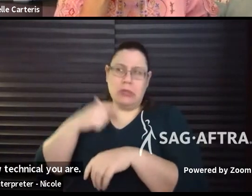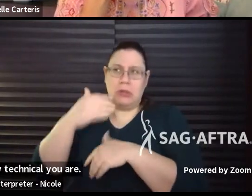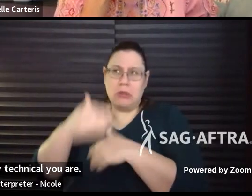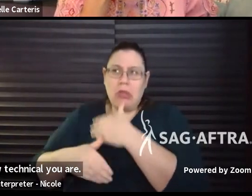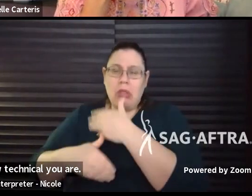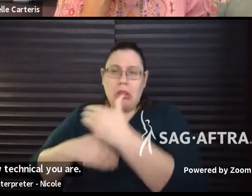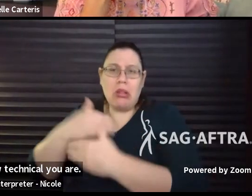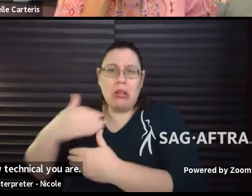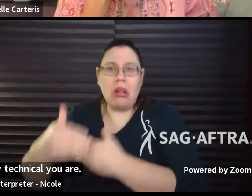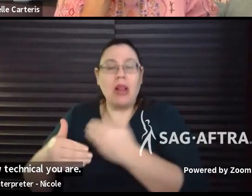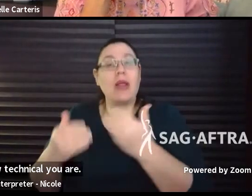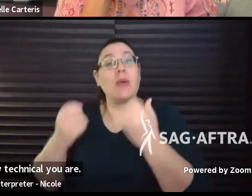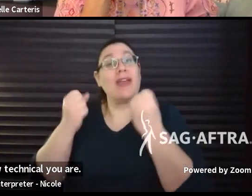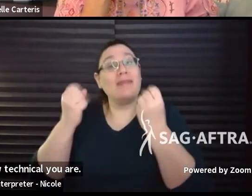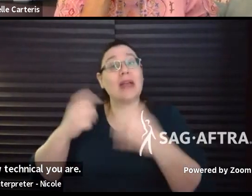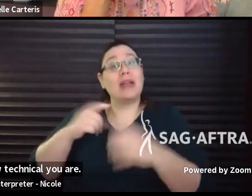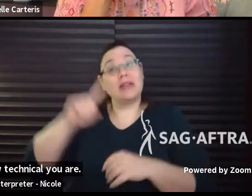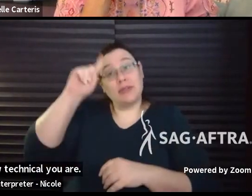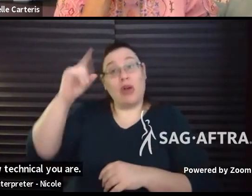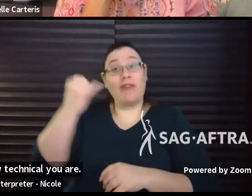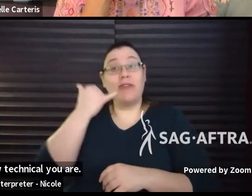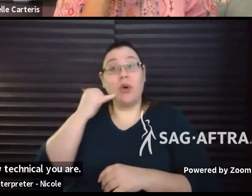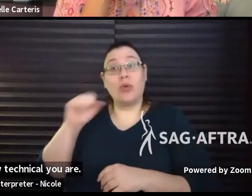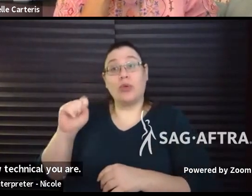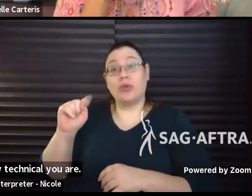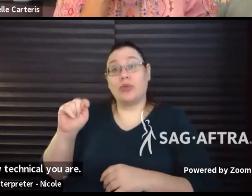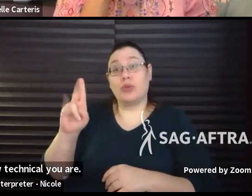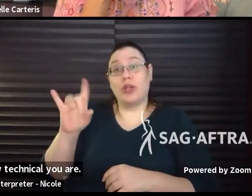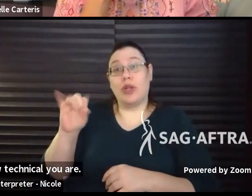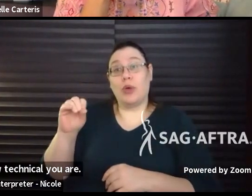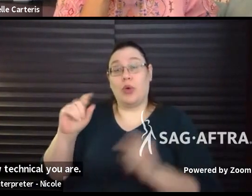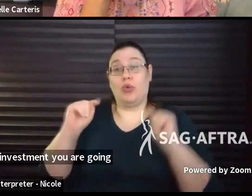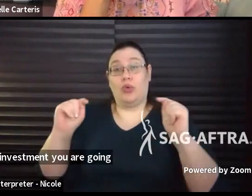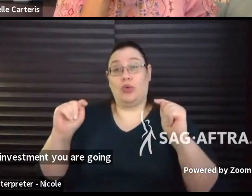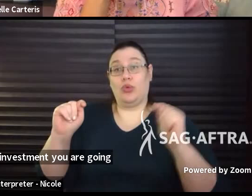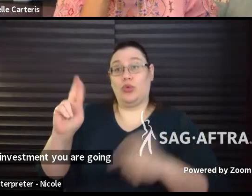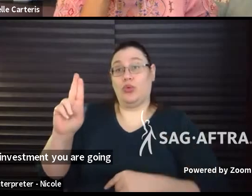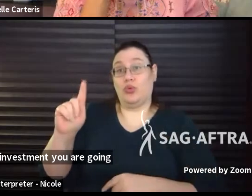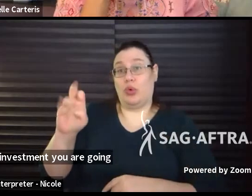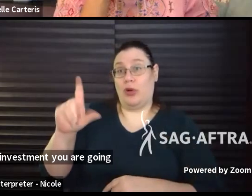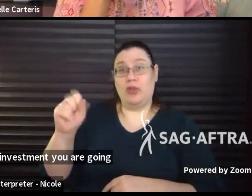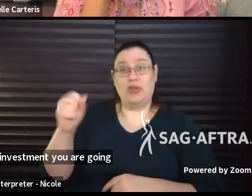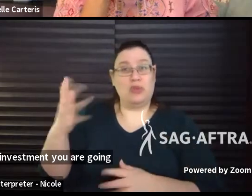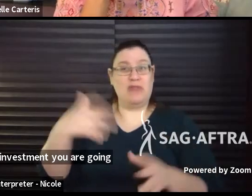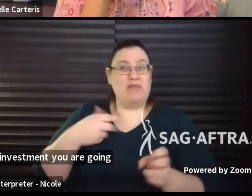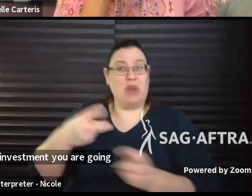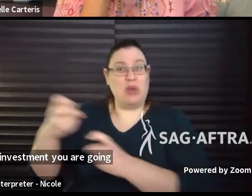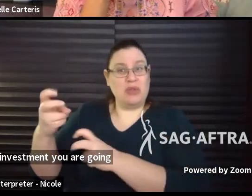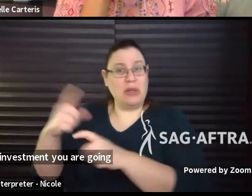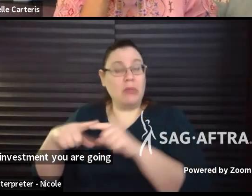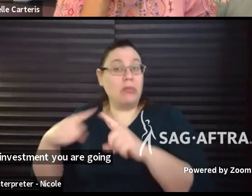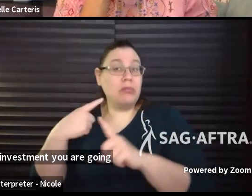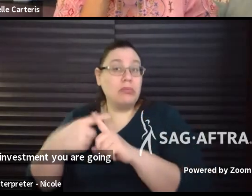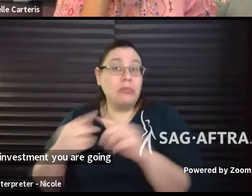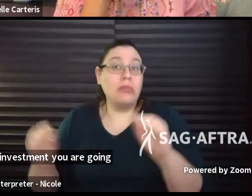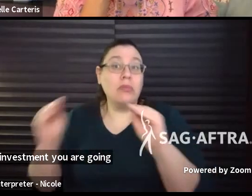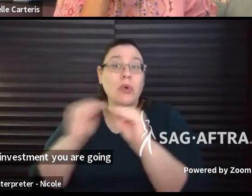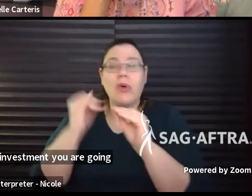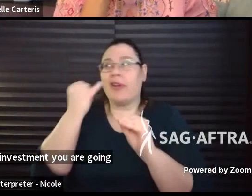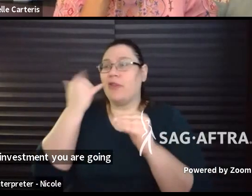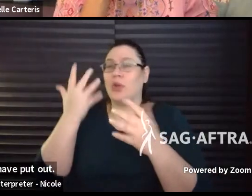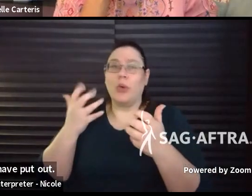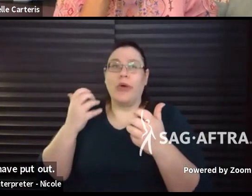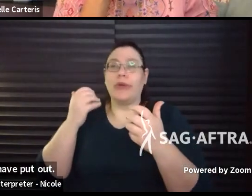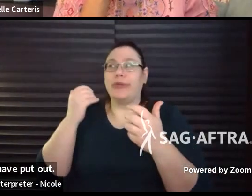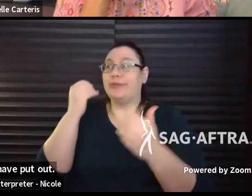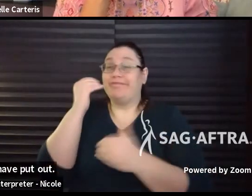bunch of smartphone studio tutorials that we've sort of put out. But on top of that, like if you really wanna get going with it, what